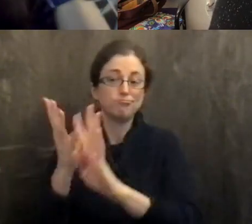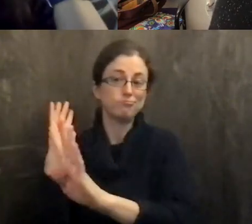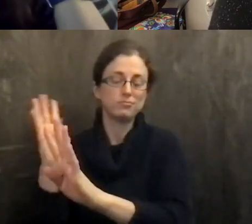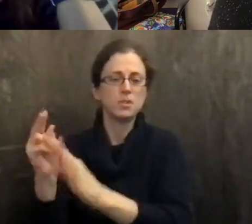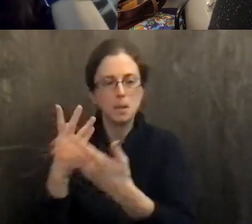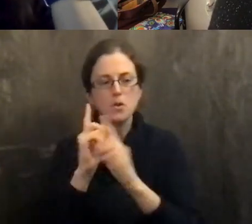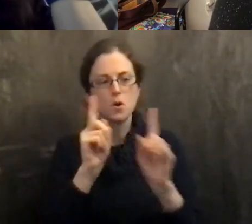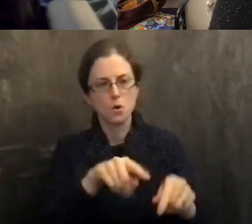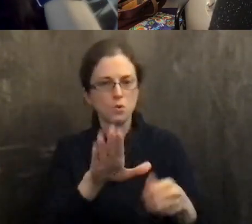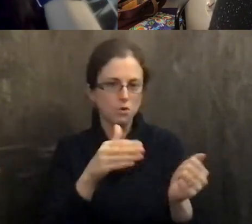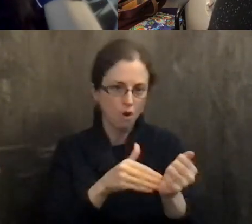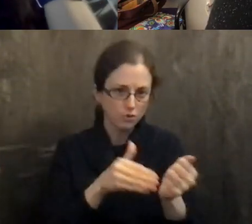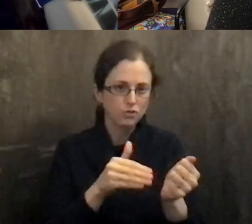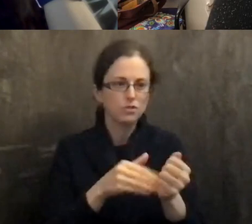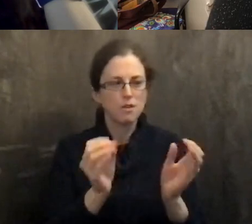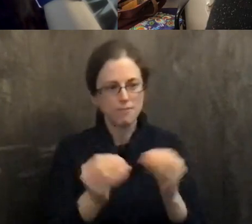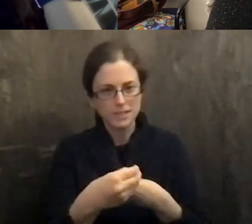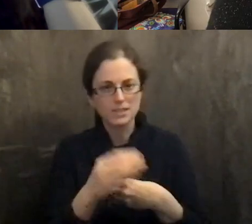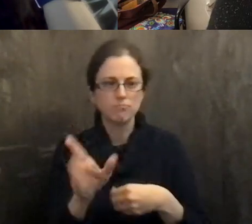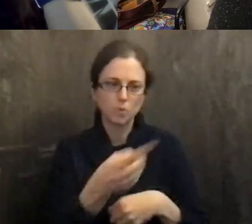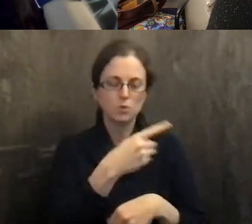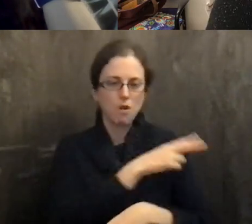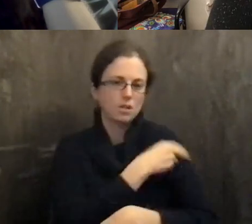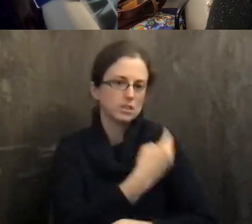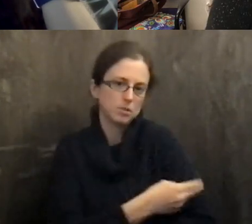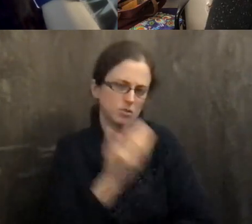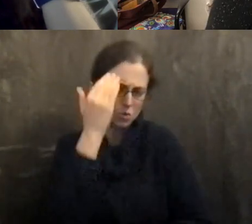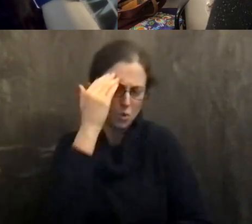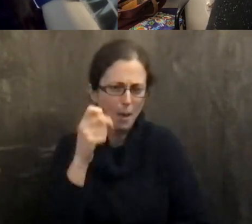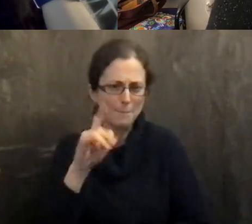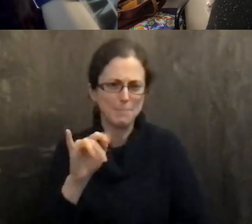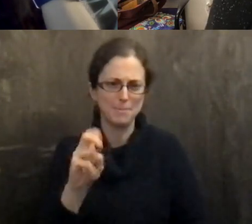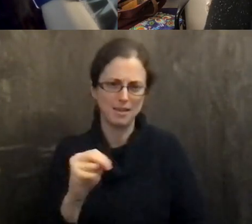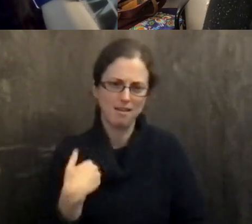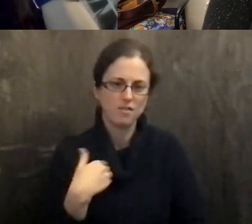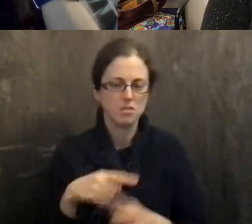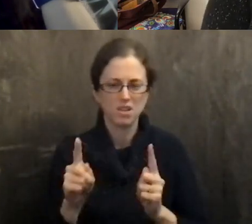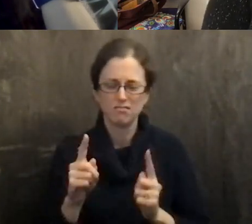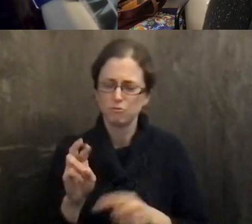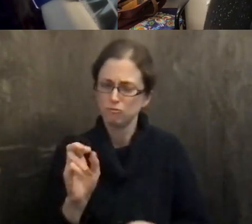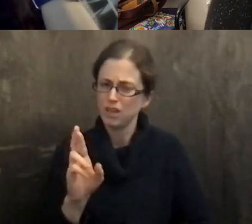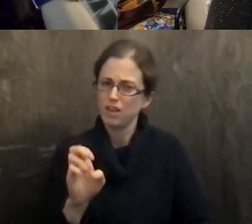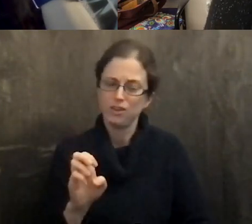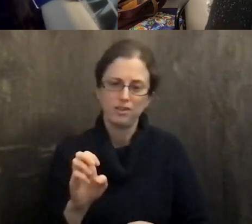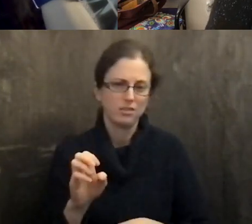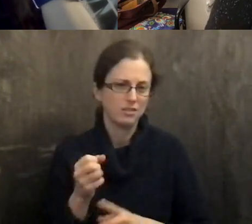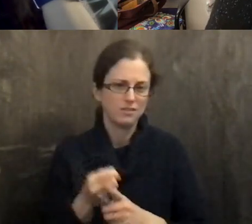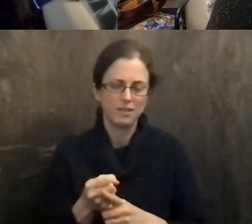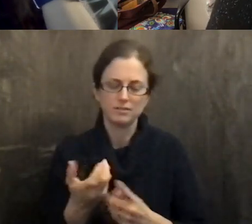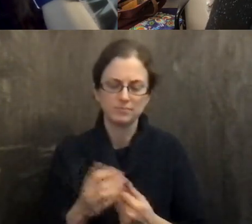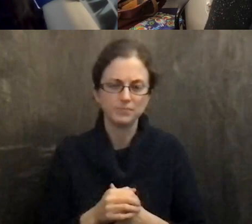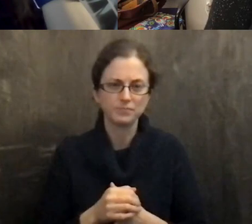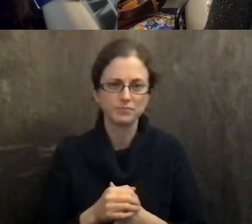an EpiPen on site. And do you know, is there research that shows the efficacy